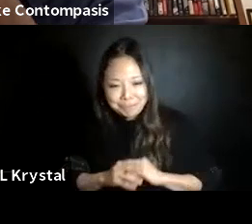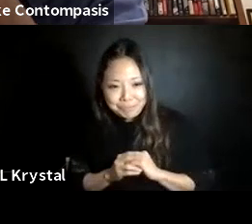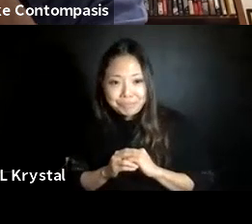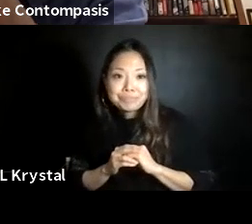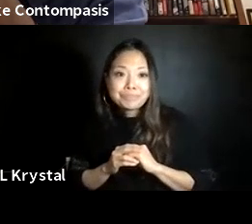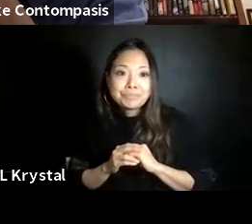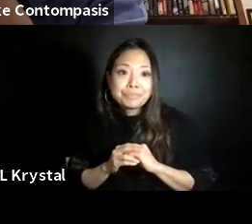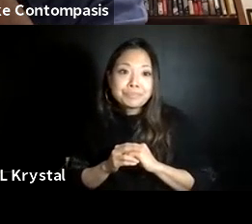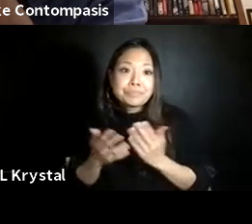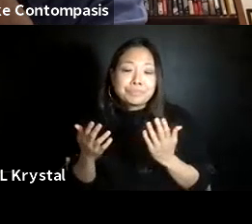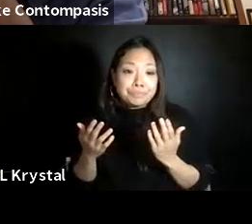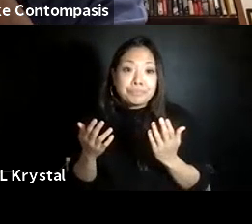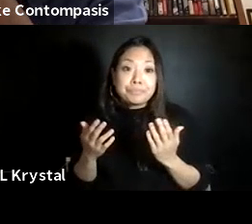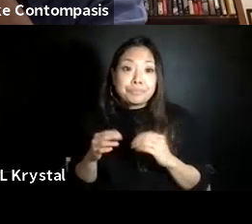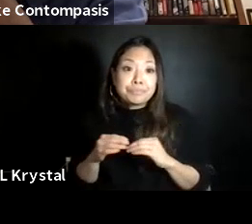500 kids,